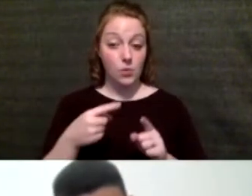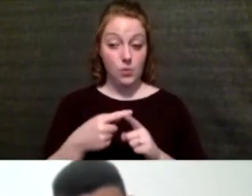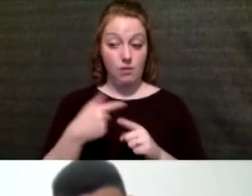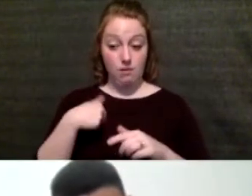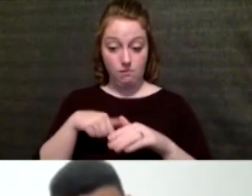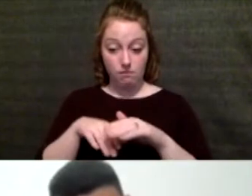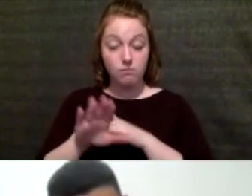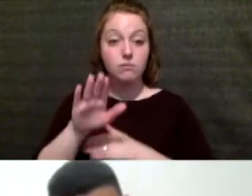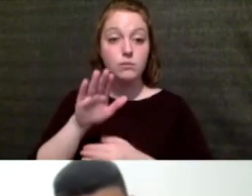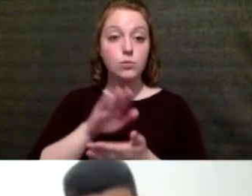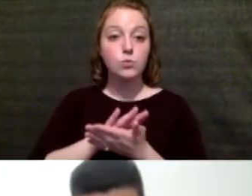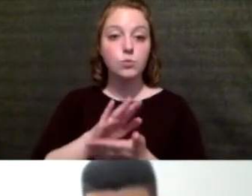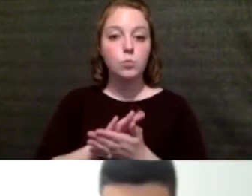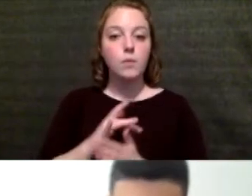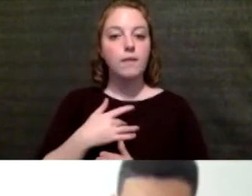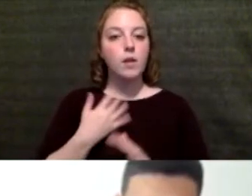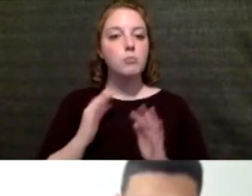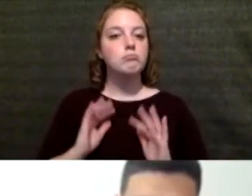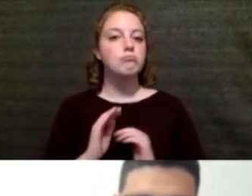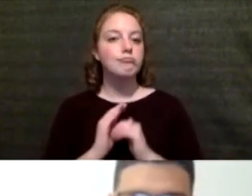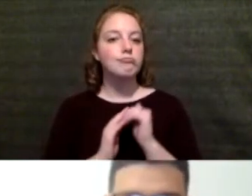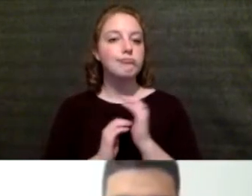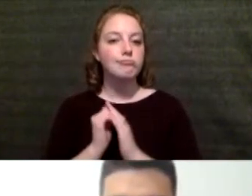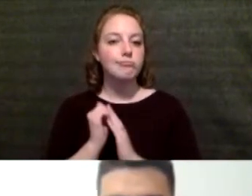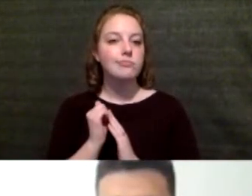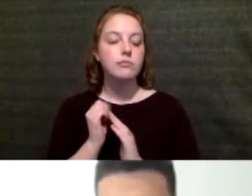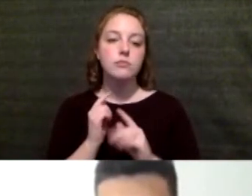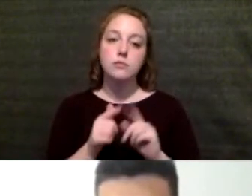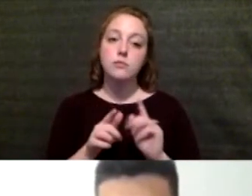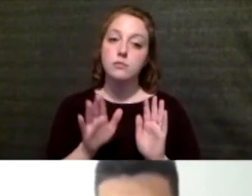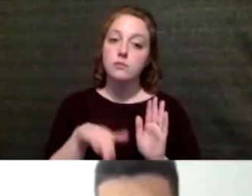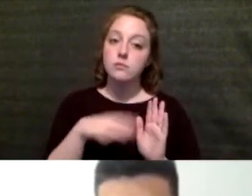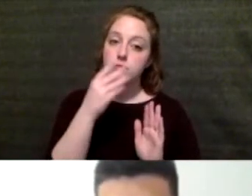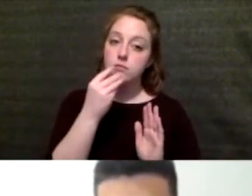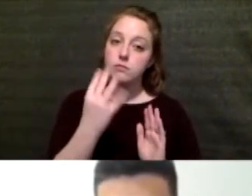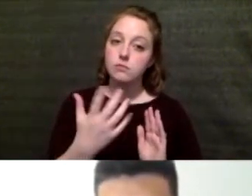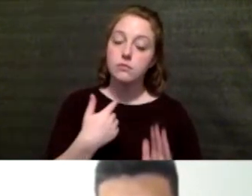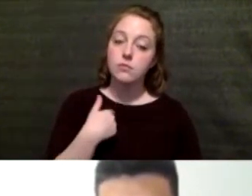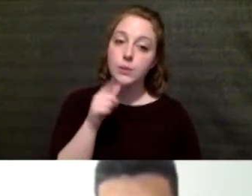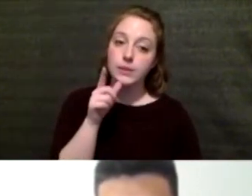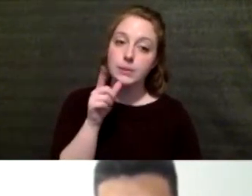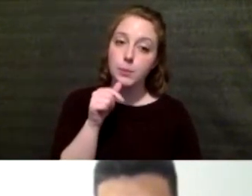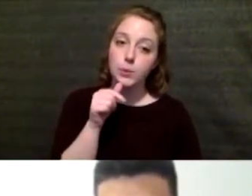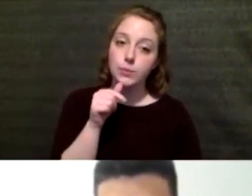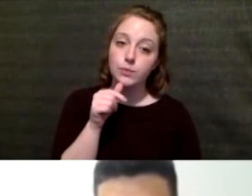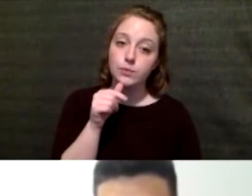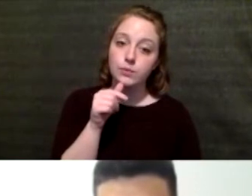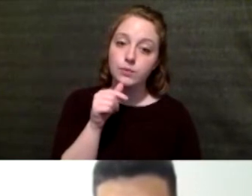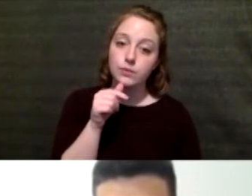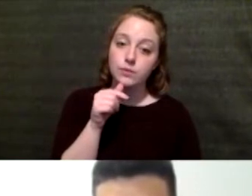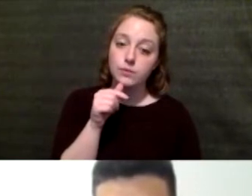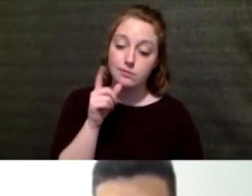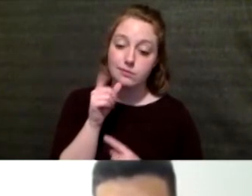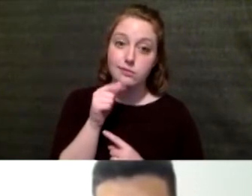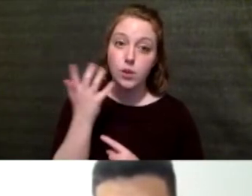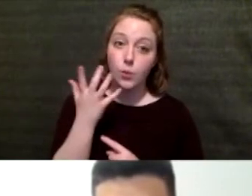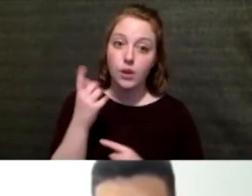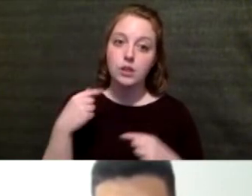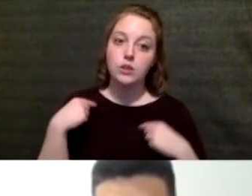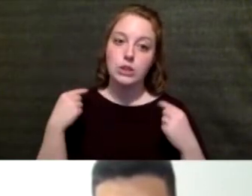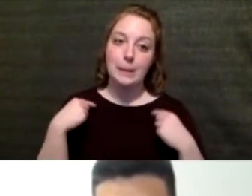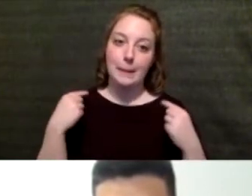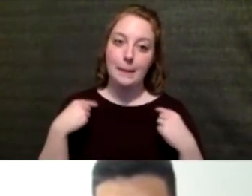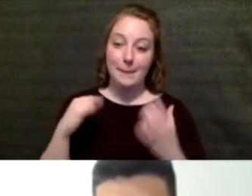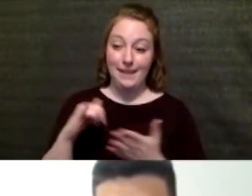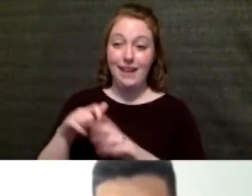school, I felt the comfort, but I was very disappointed. Um, just in one part, it's the gym at that point, and it still had